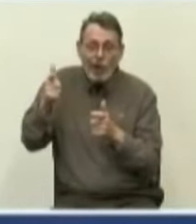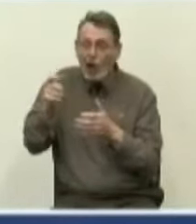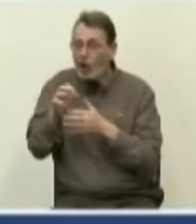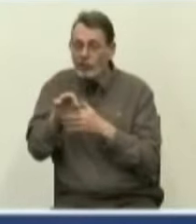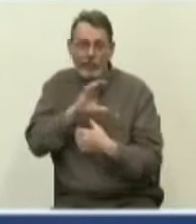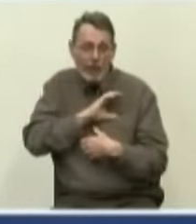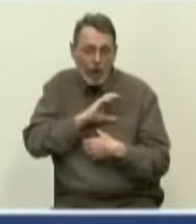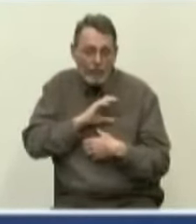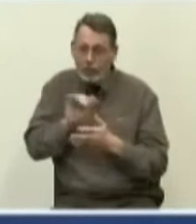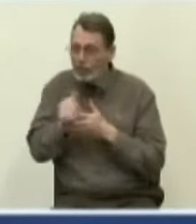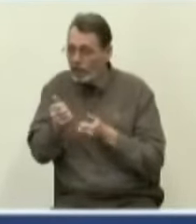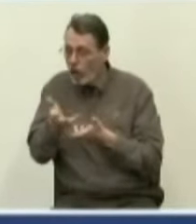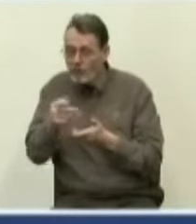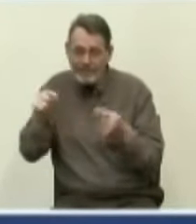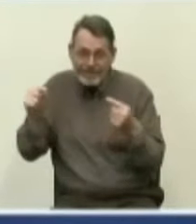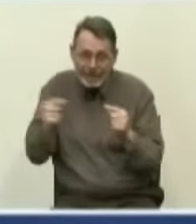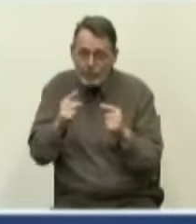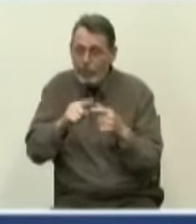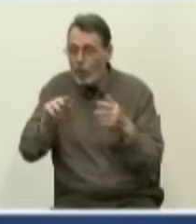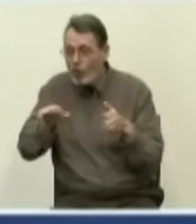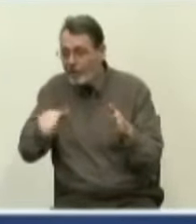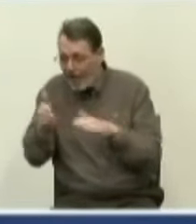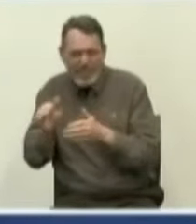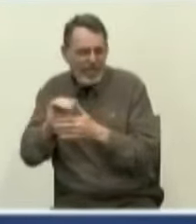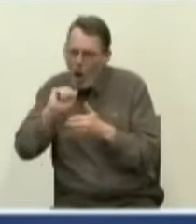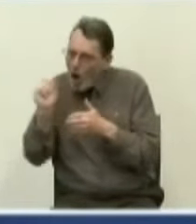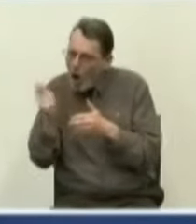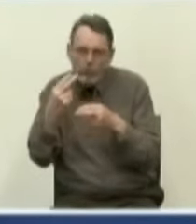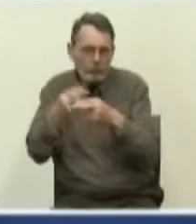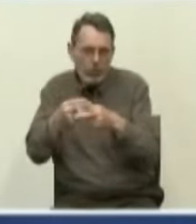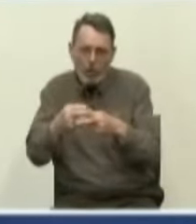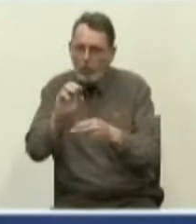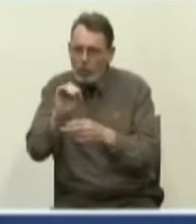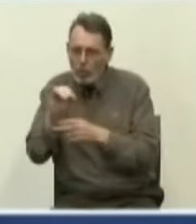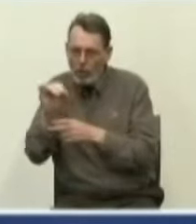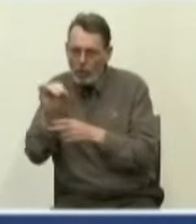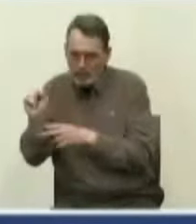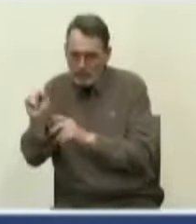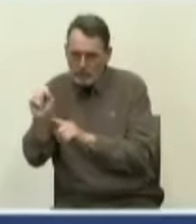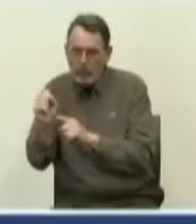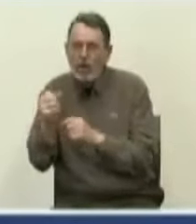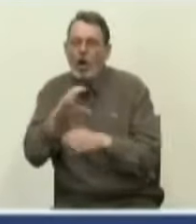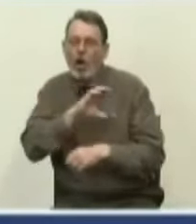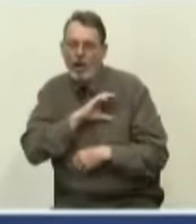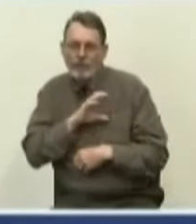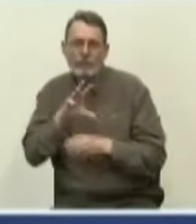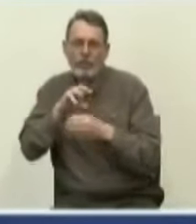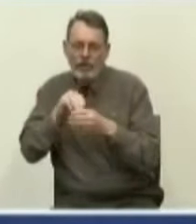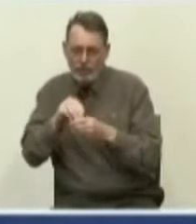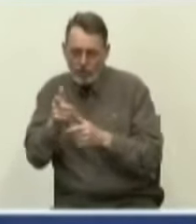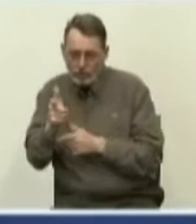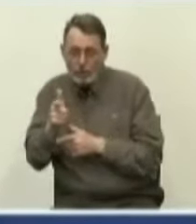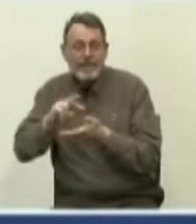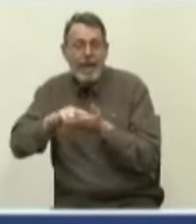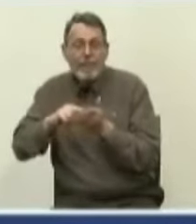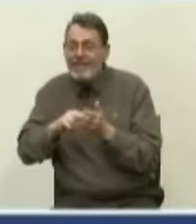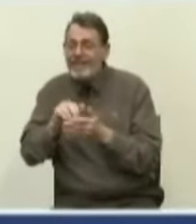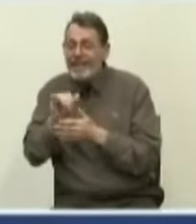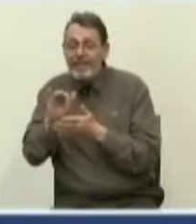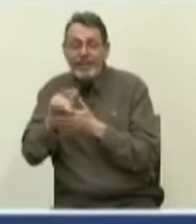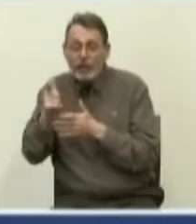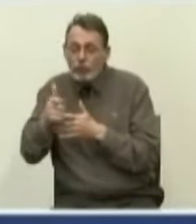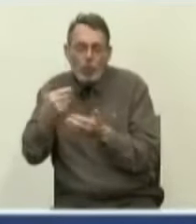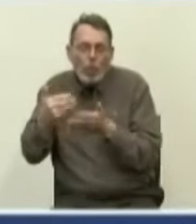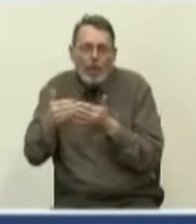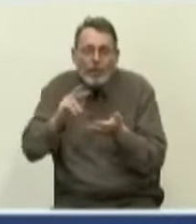or death as an officer-involved shooting. What that means is the shooting, whether unintentional or